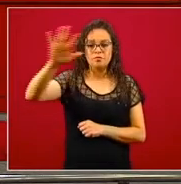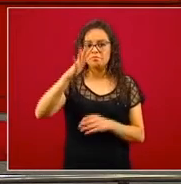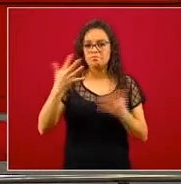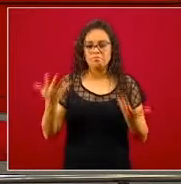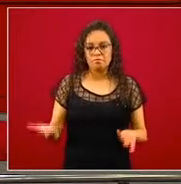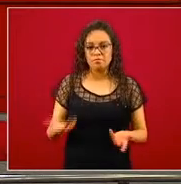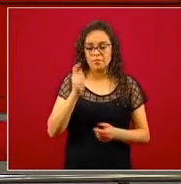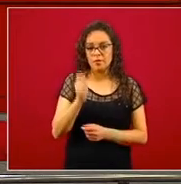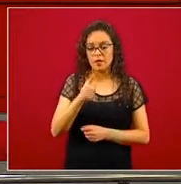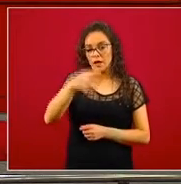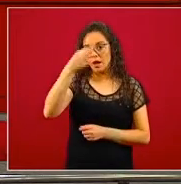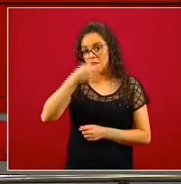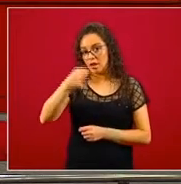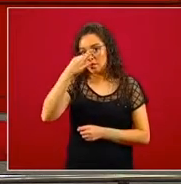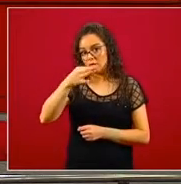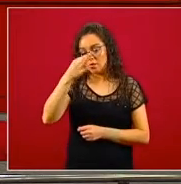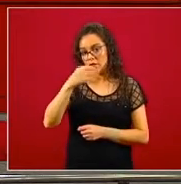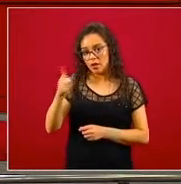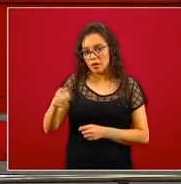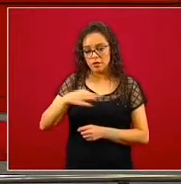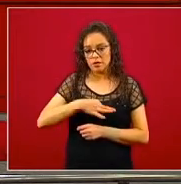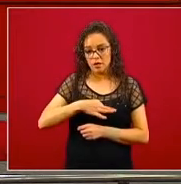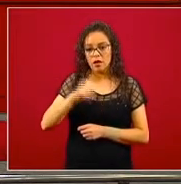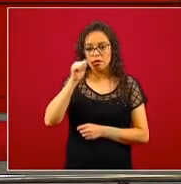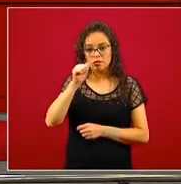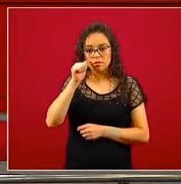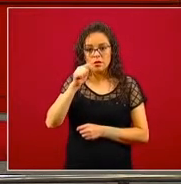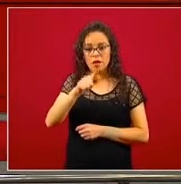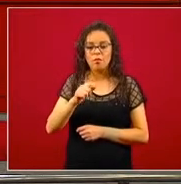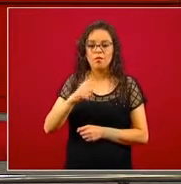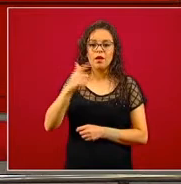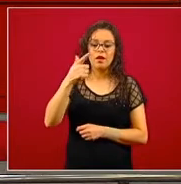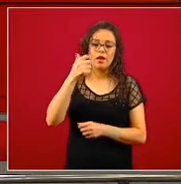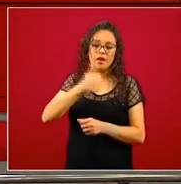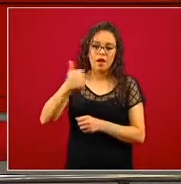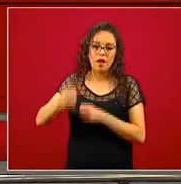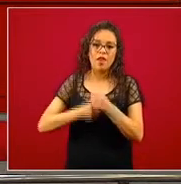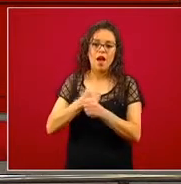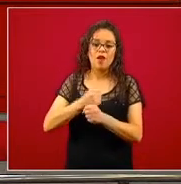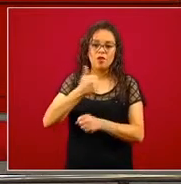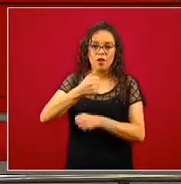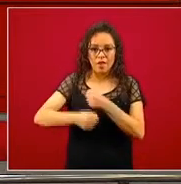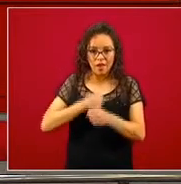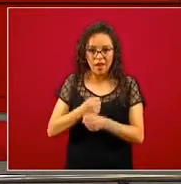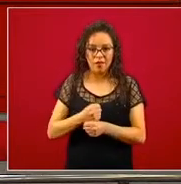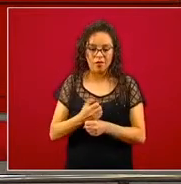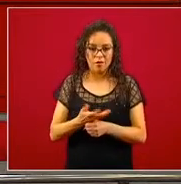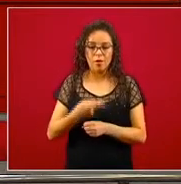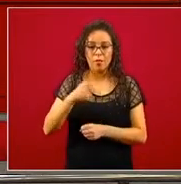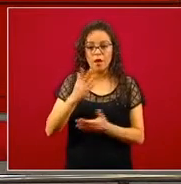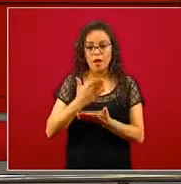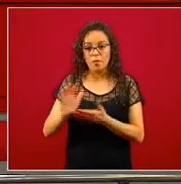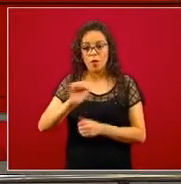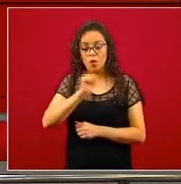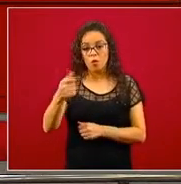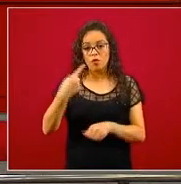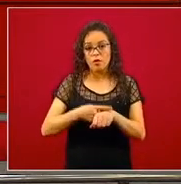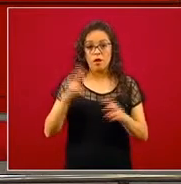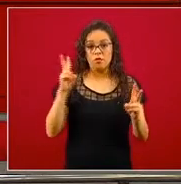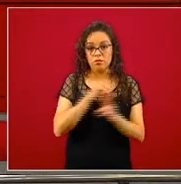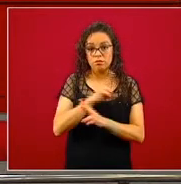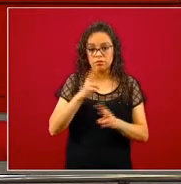unacceptable levels of environmental pollution? Yes, that's a very good point. I don't know if we have